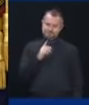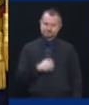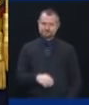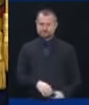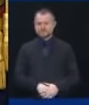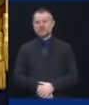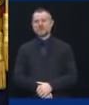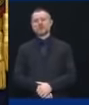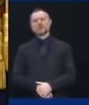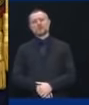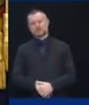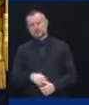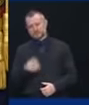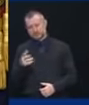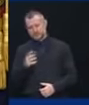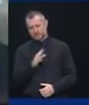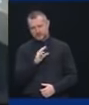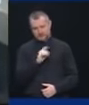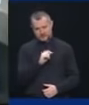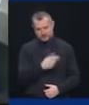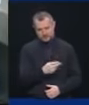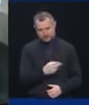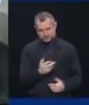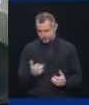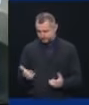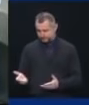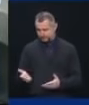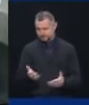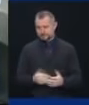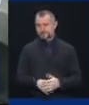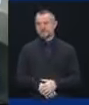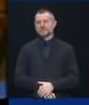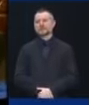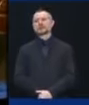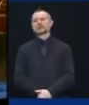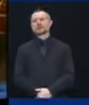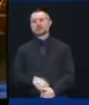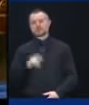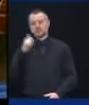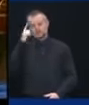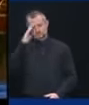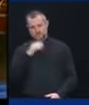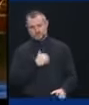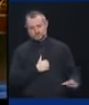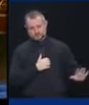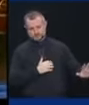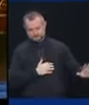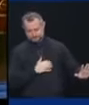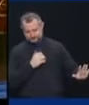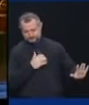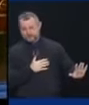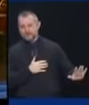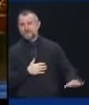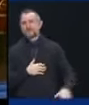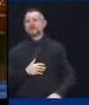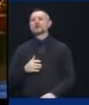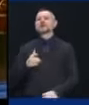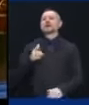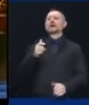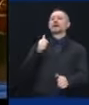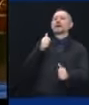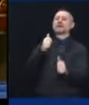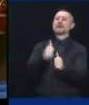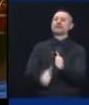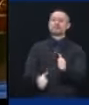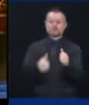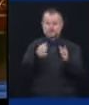There are rules. Beth, you want to go ahead? Yes, please, Governor. So certainly every individual who comes